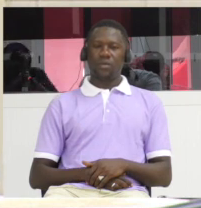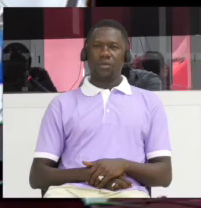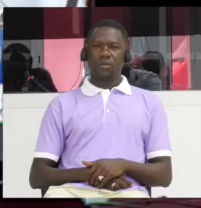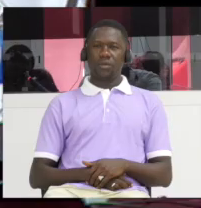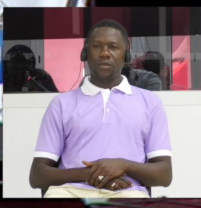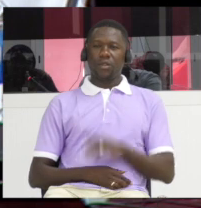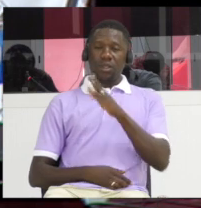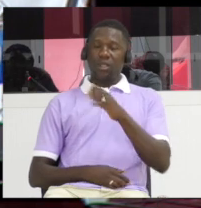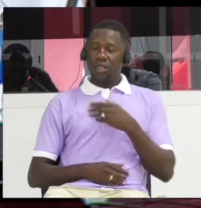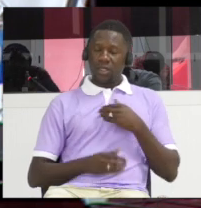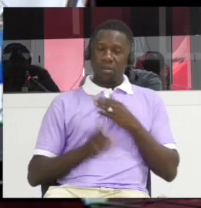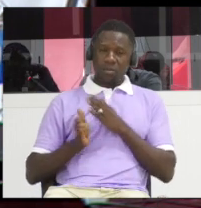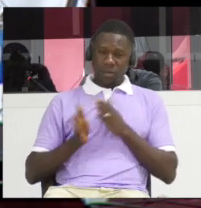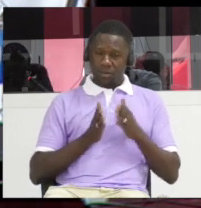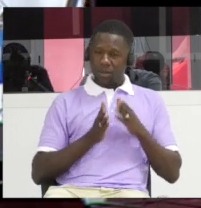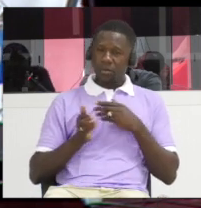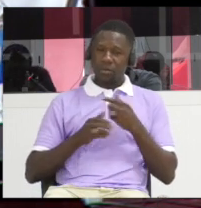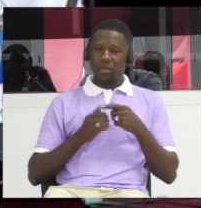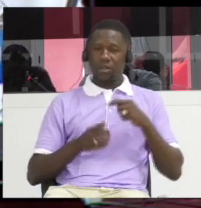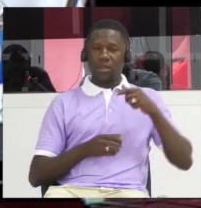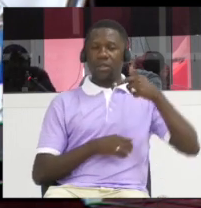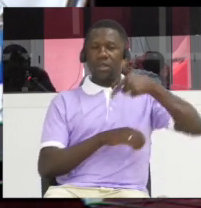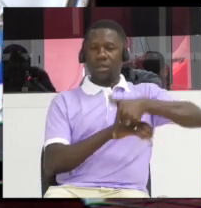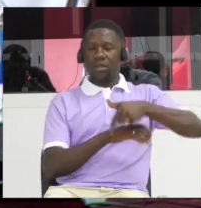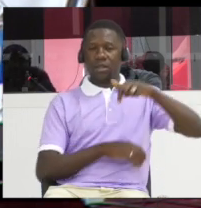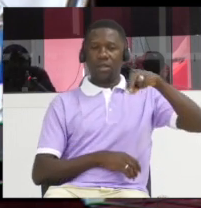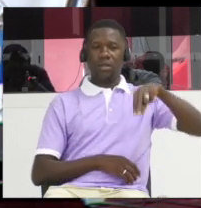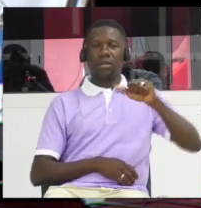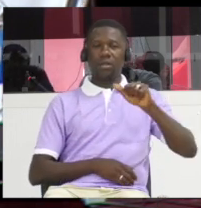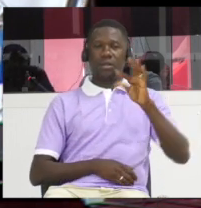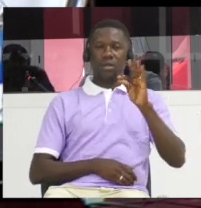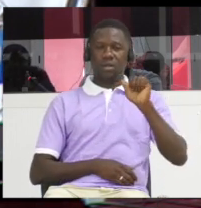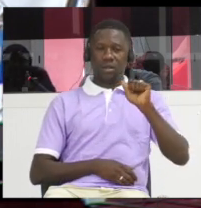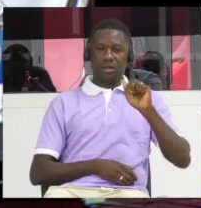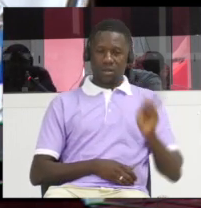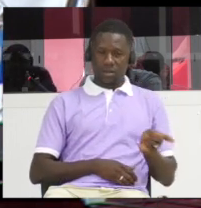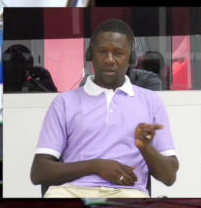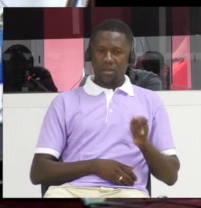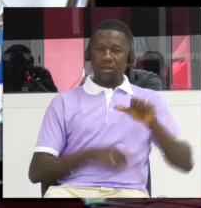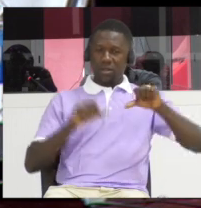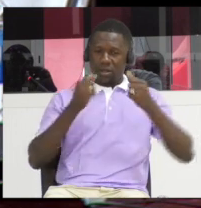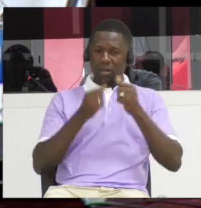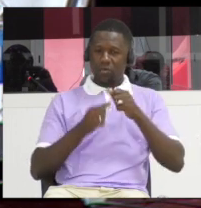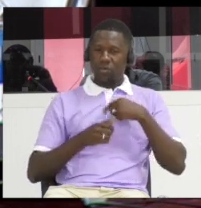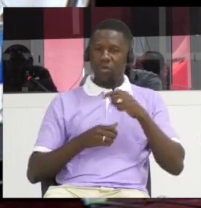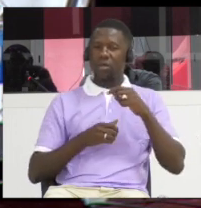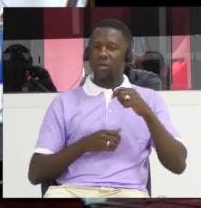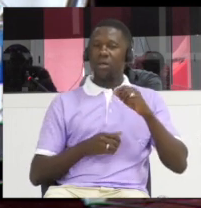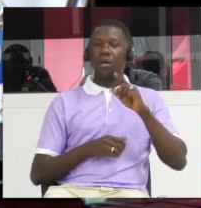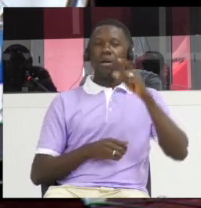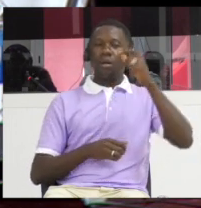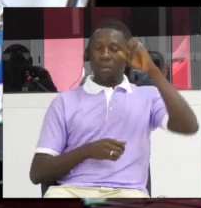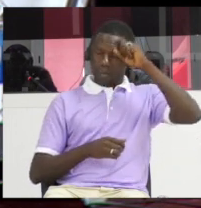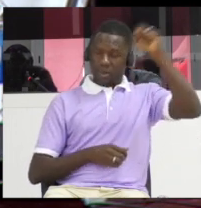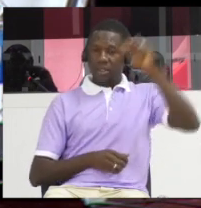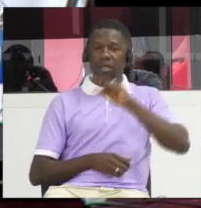The arrangement with NATAC started under the regime of President Babangida, isn't it? Yes, that's correct. And he